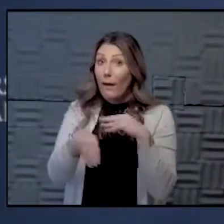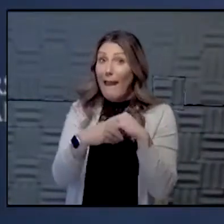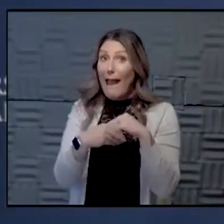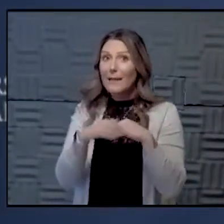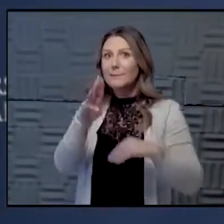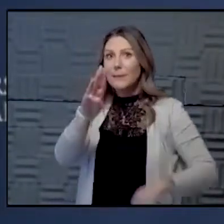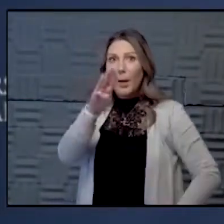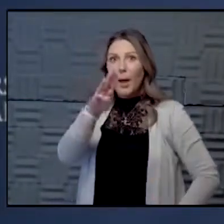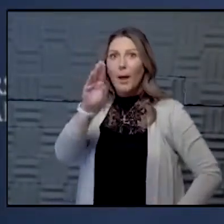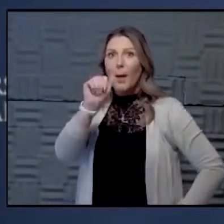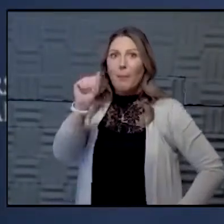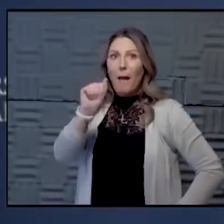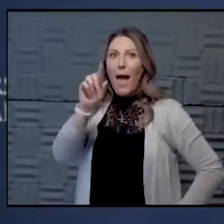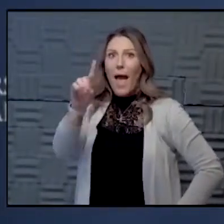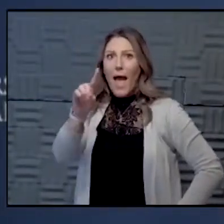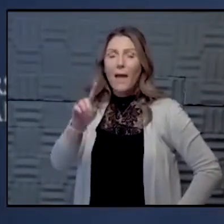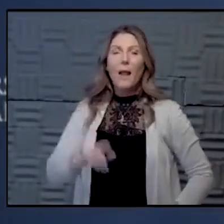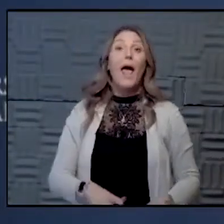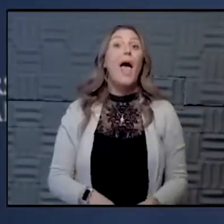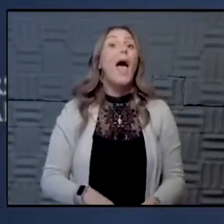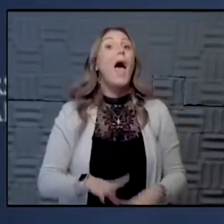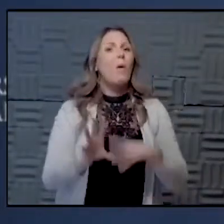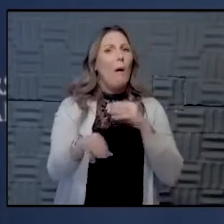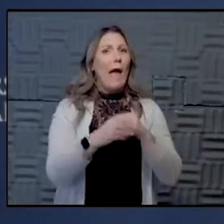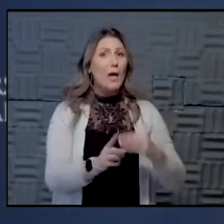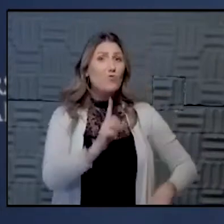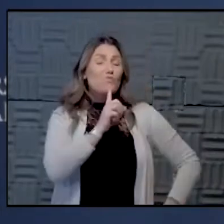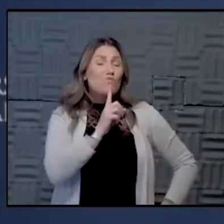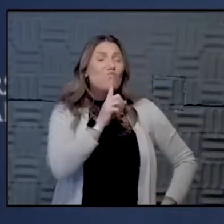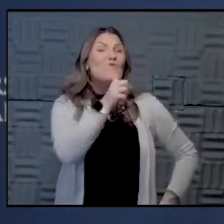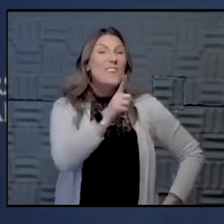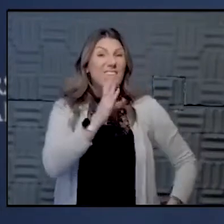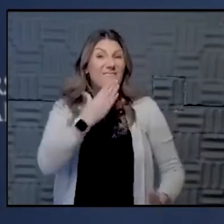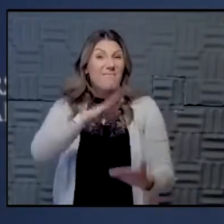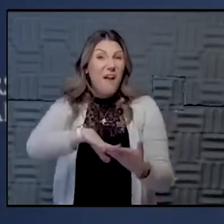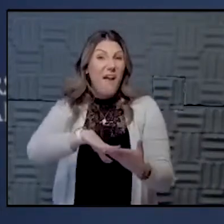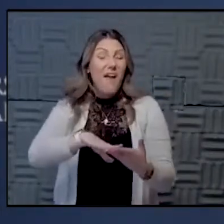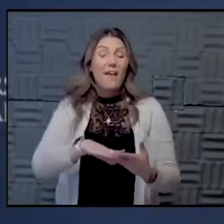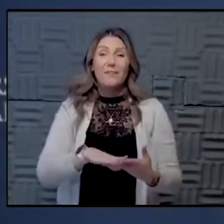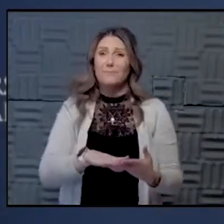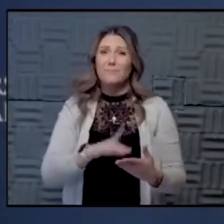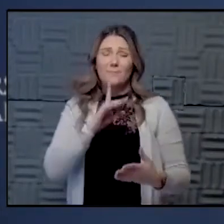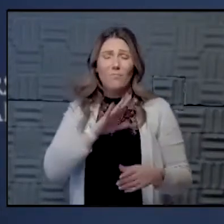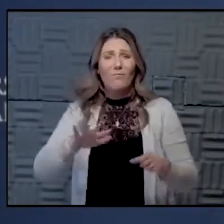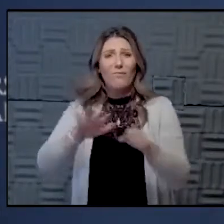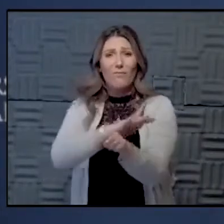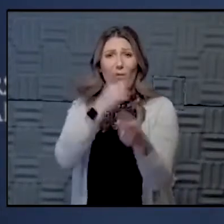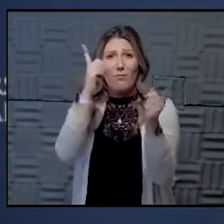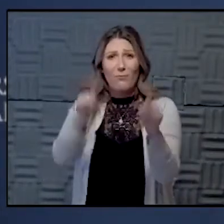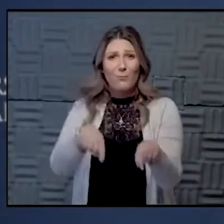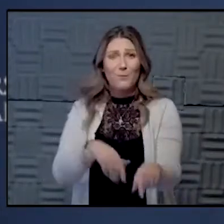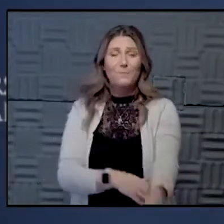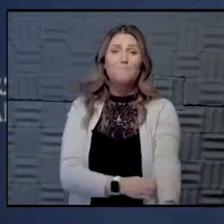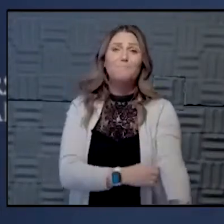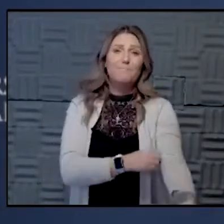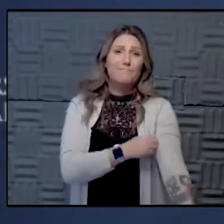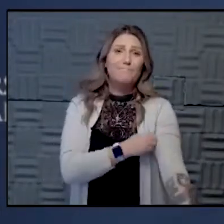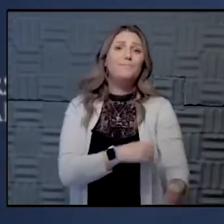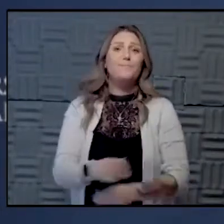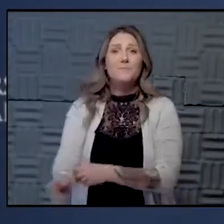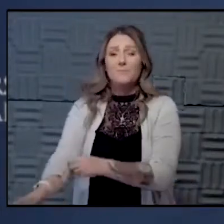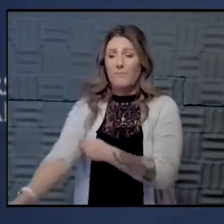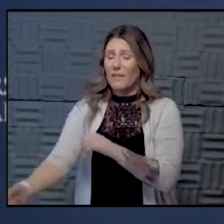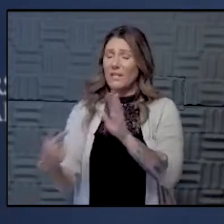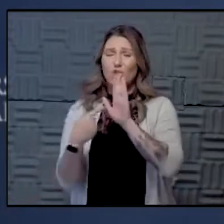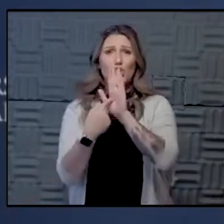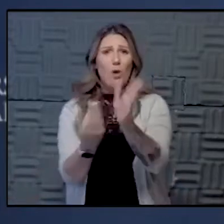bad? It's really bad. How about that? Yeah, Yes. I completely agree. It's shown time